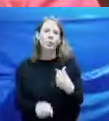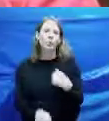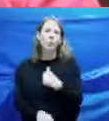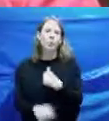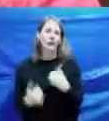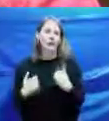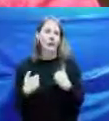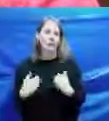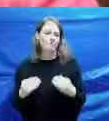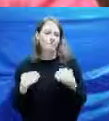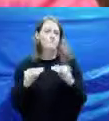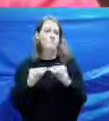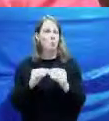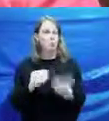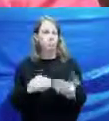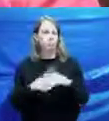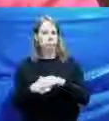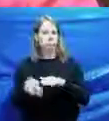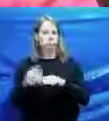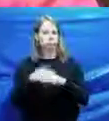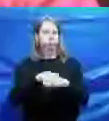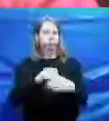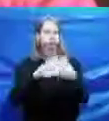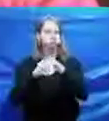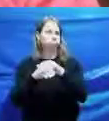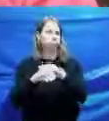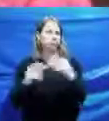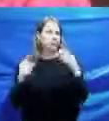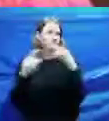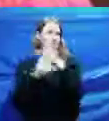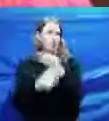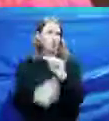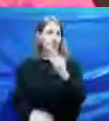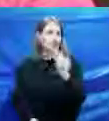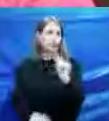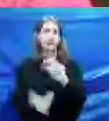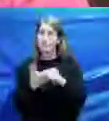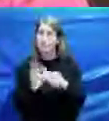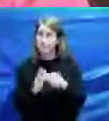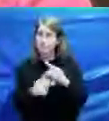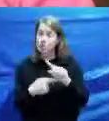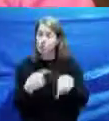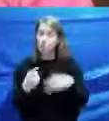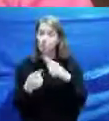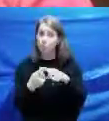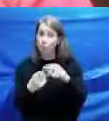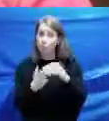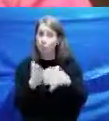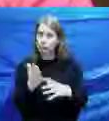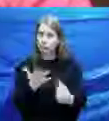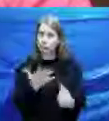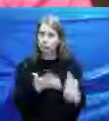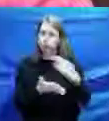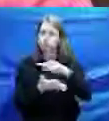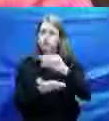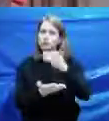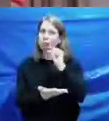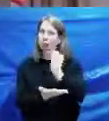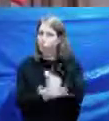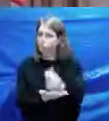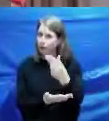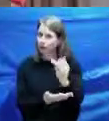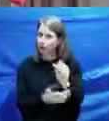of complexity so that by the time students graduate high school, they're ready for the next step of complexity level of